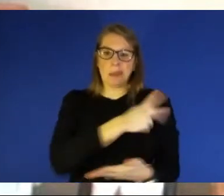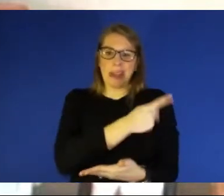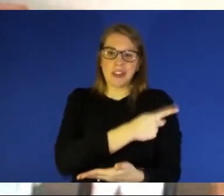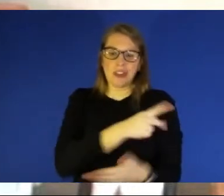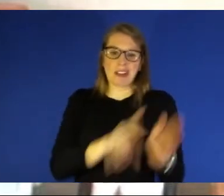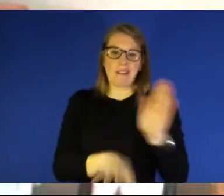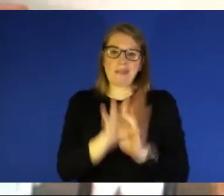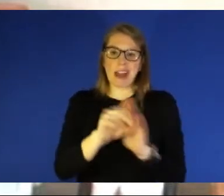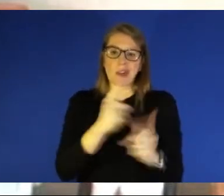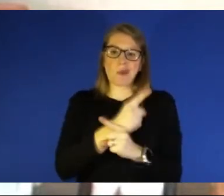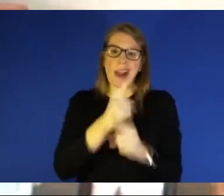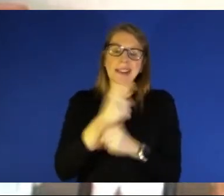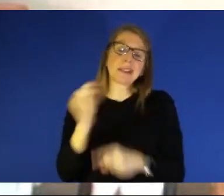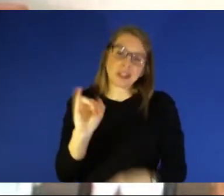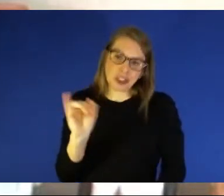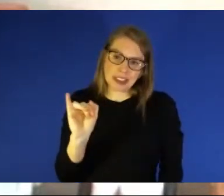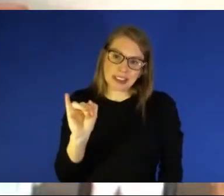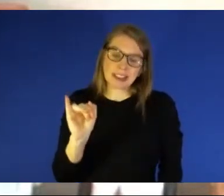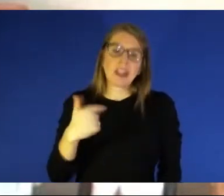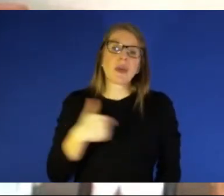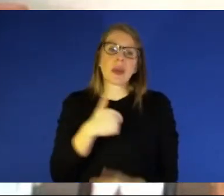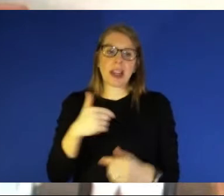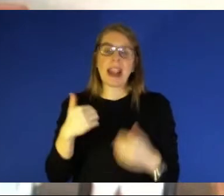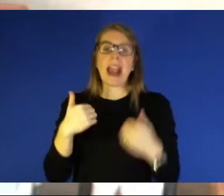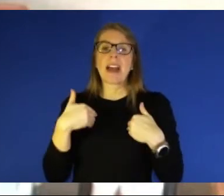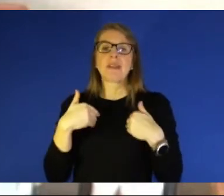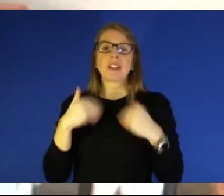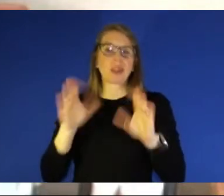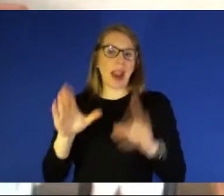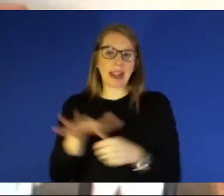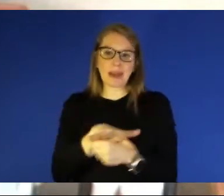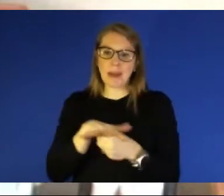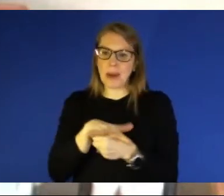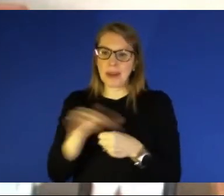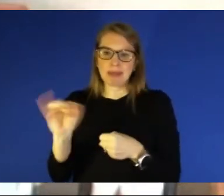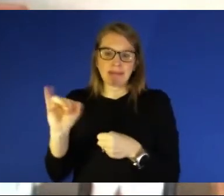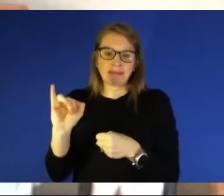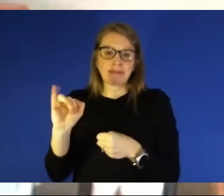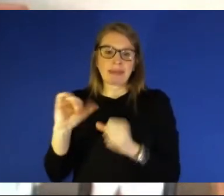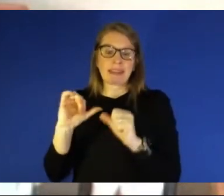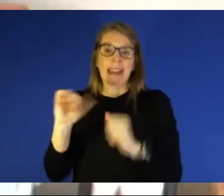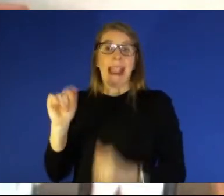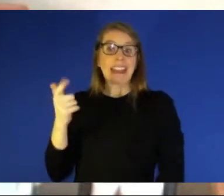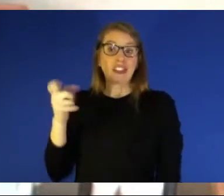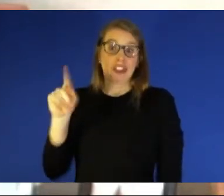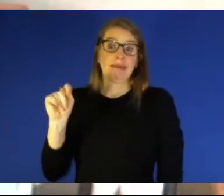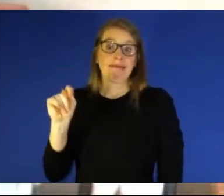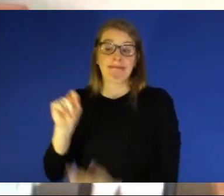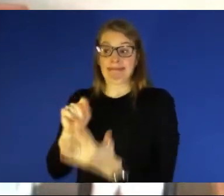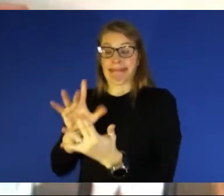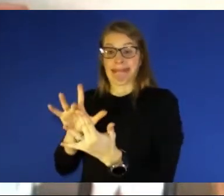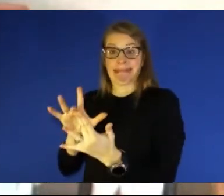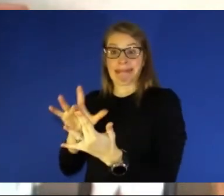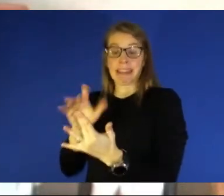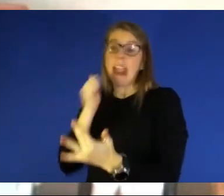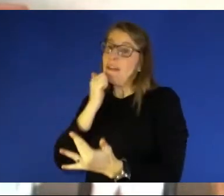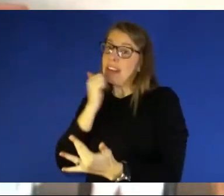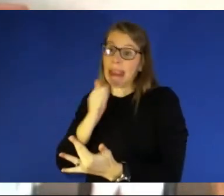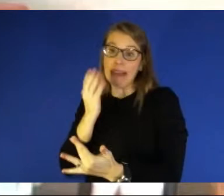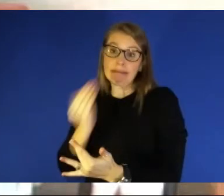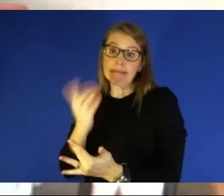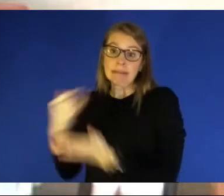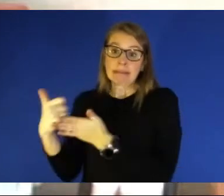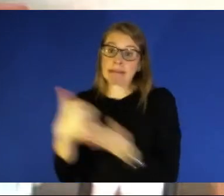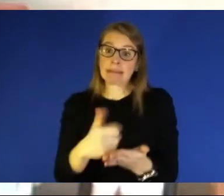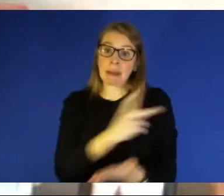right insurance. And we do have some great local insurance agents that we connect with on a daily basis to help patients find